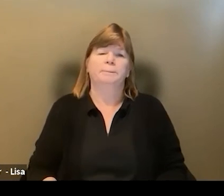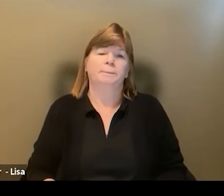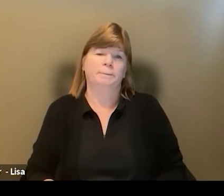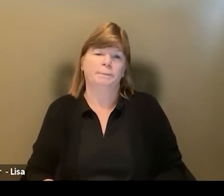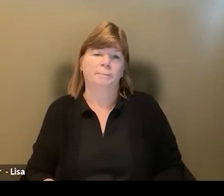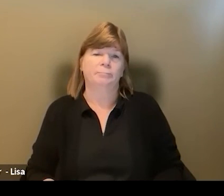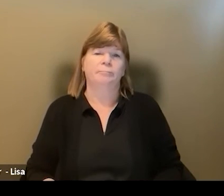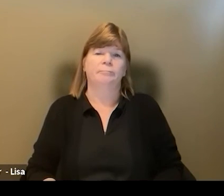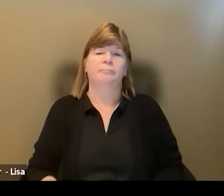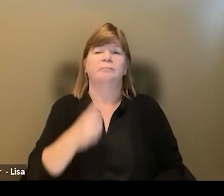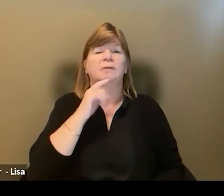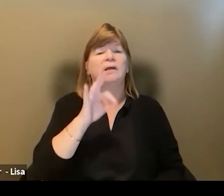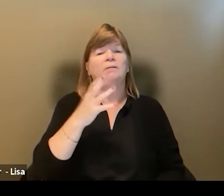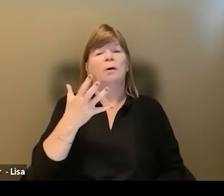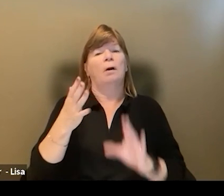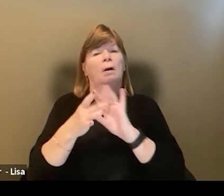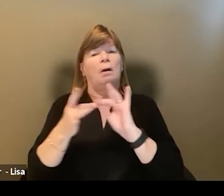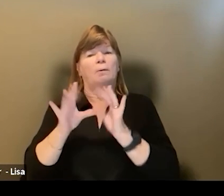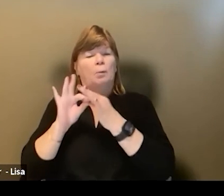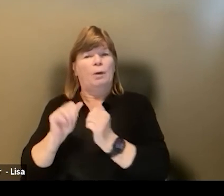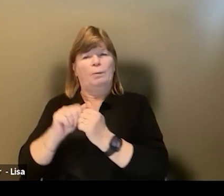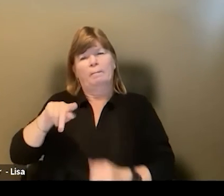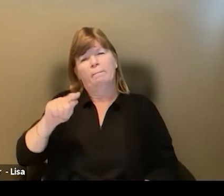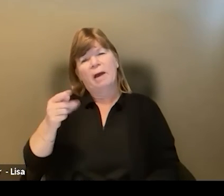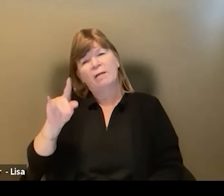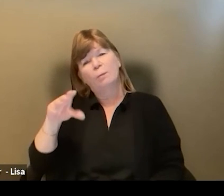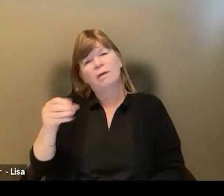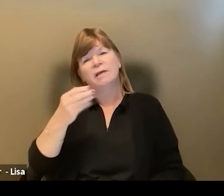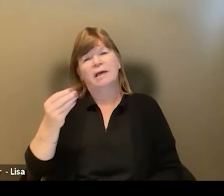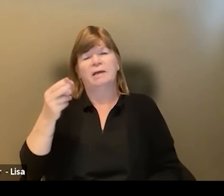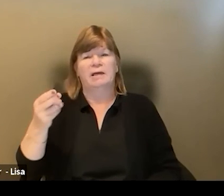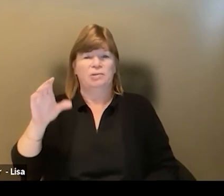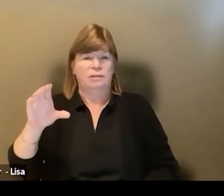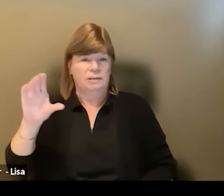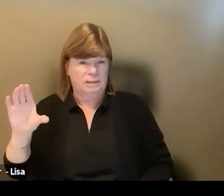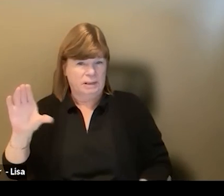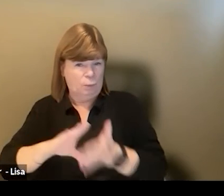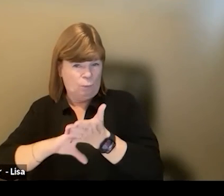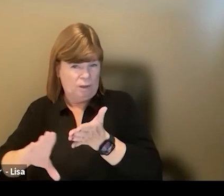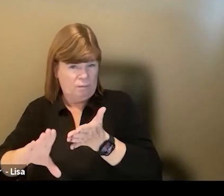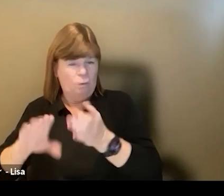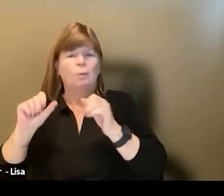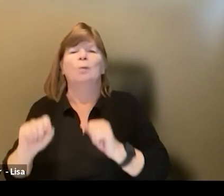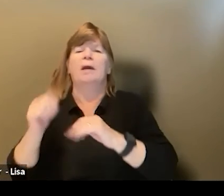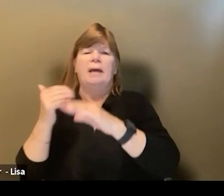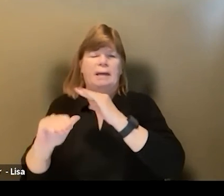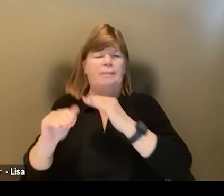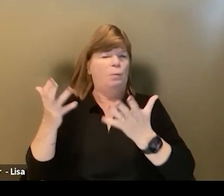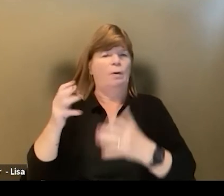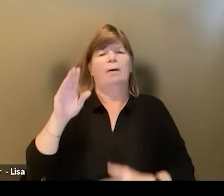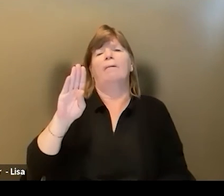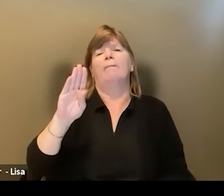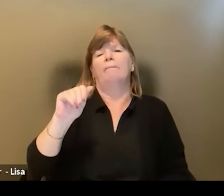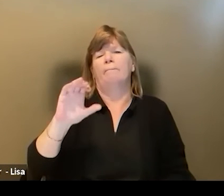46027. And if you would like to provide comments on the Pathways and Hoosier Care Connect waivers, you can email